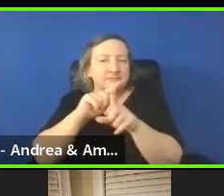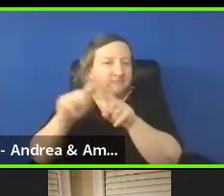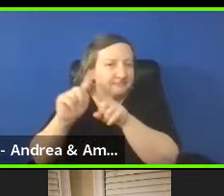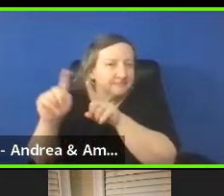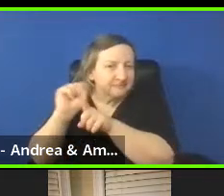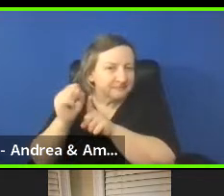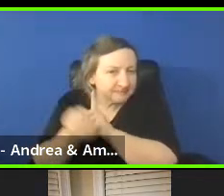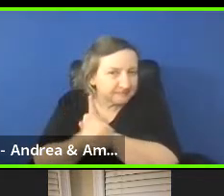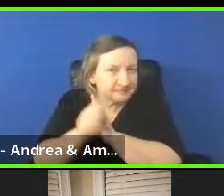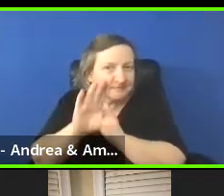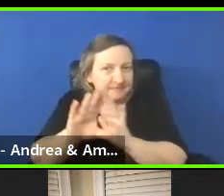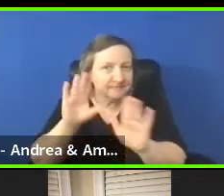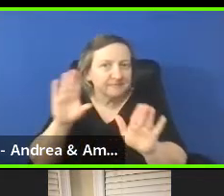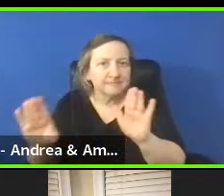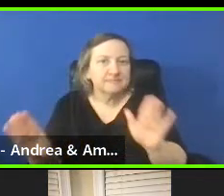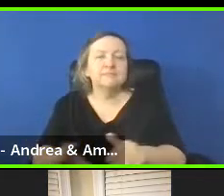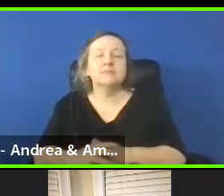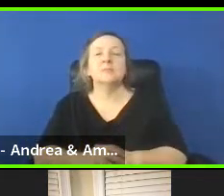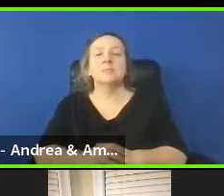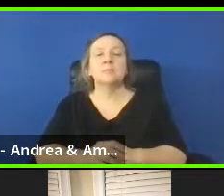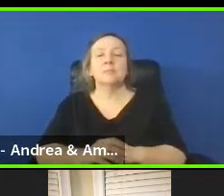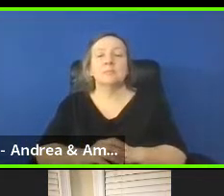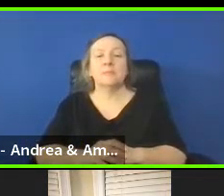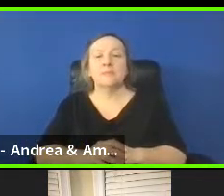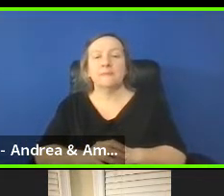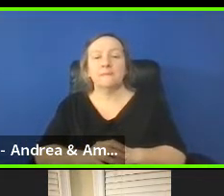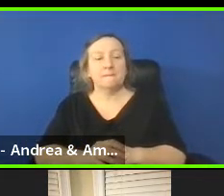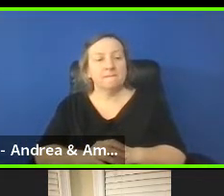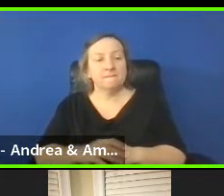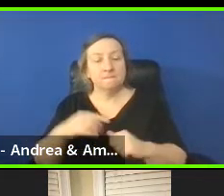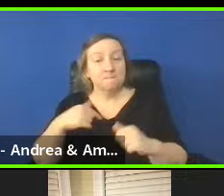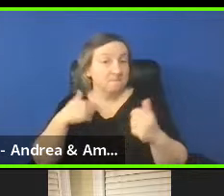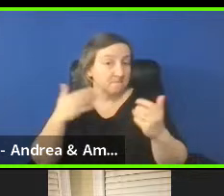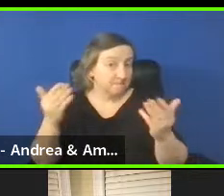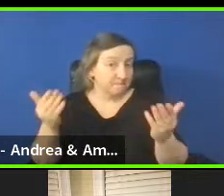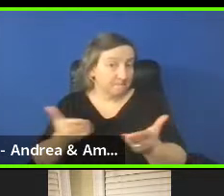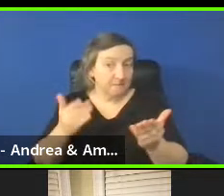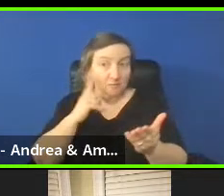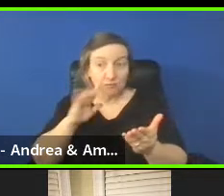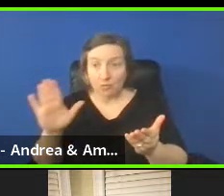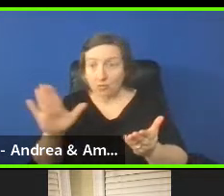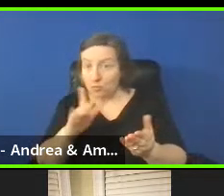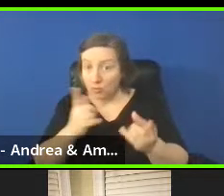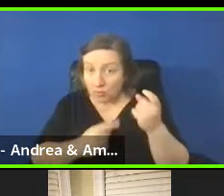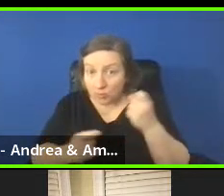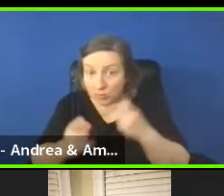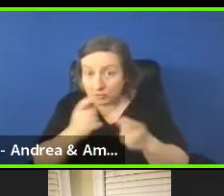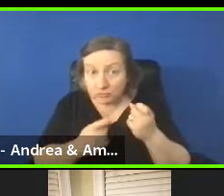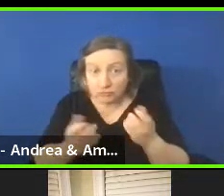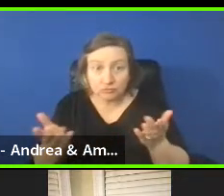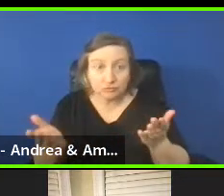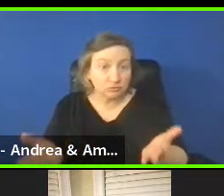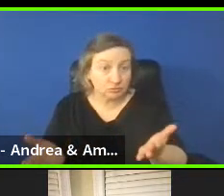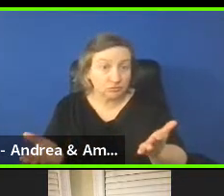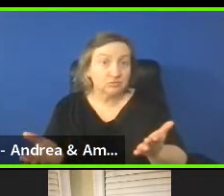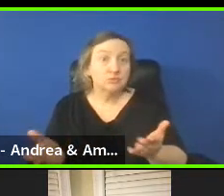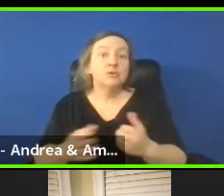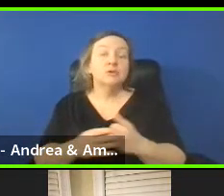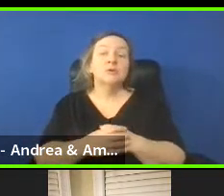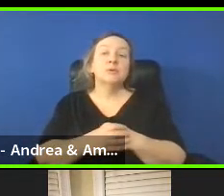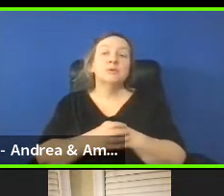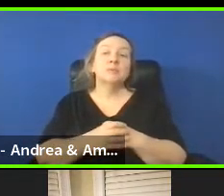scenarios. So I'm here to take questions that you may have for me,